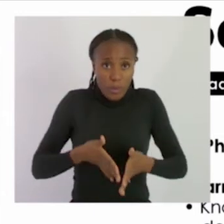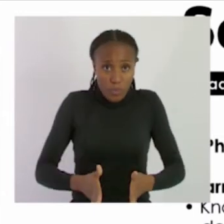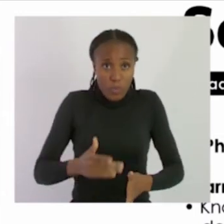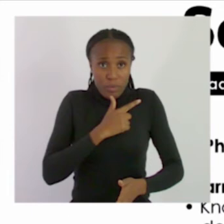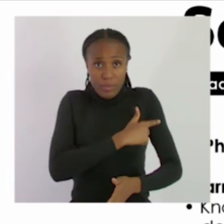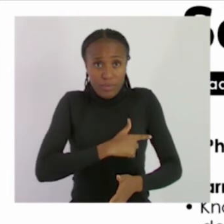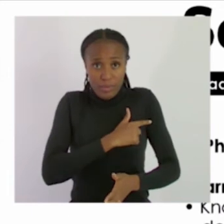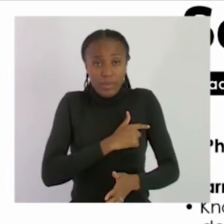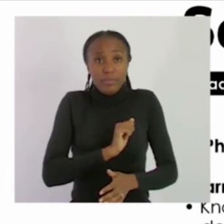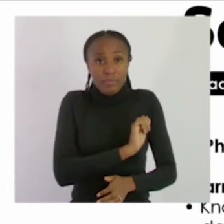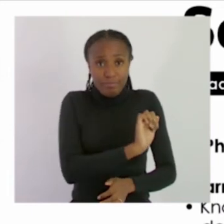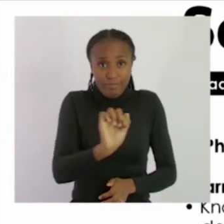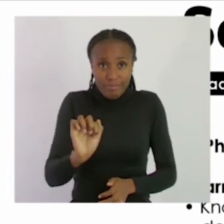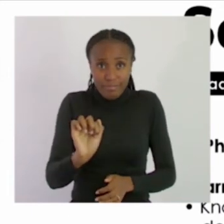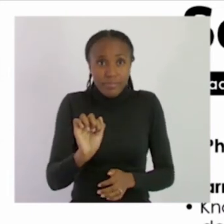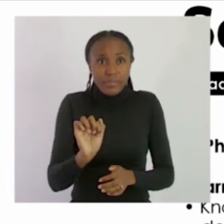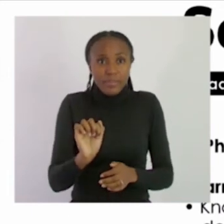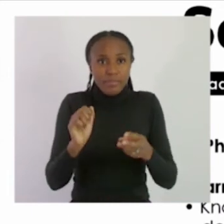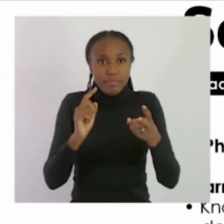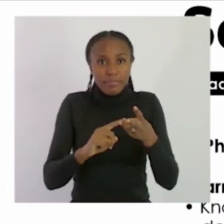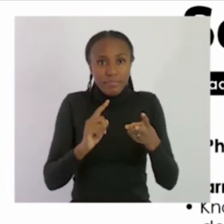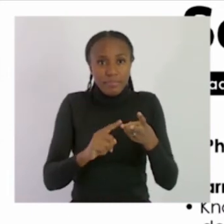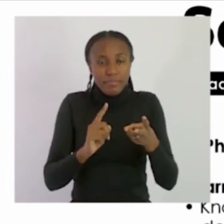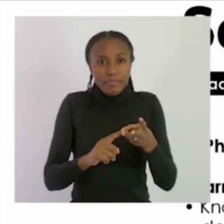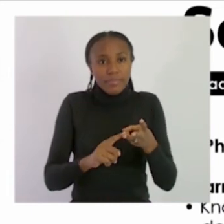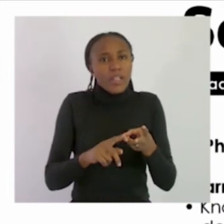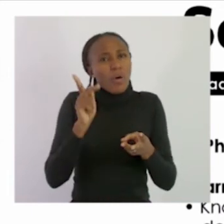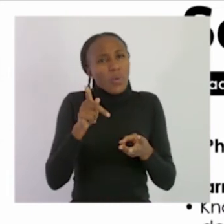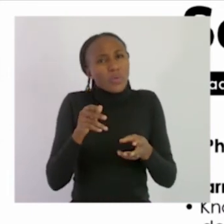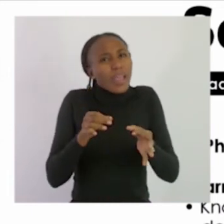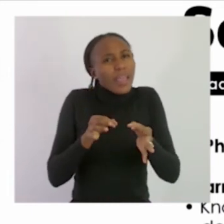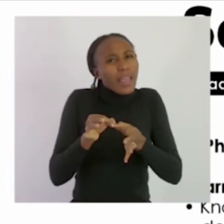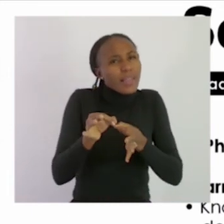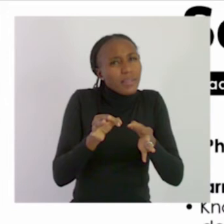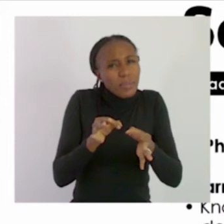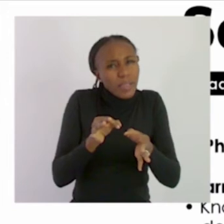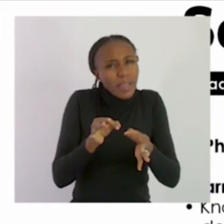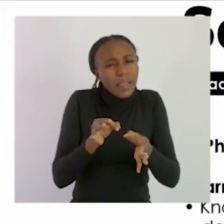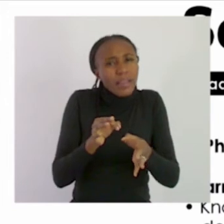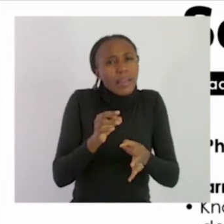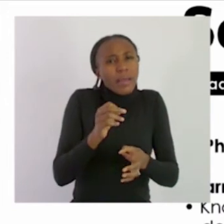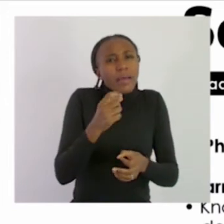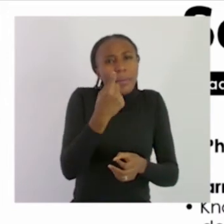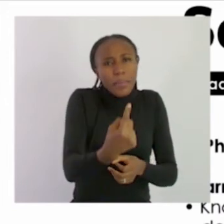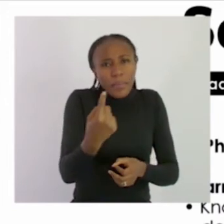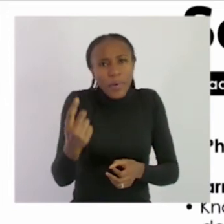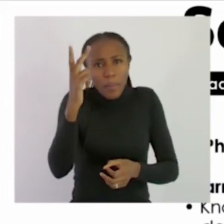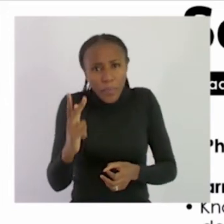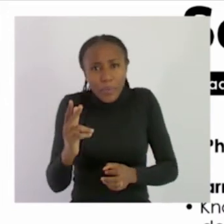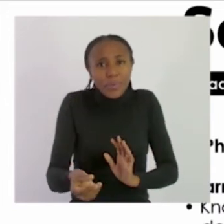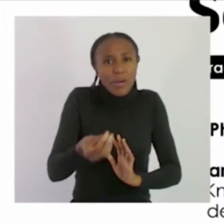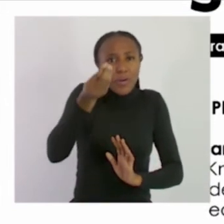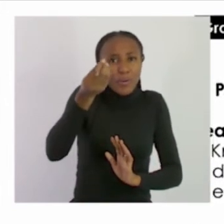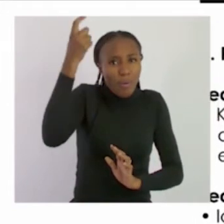lives. The third competency, we'll be able also to explain how each person grows and matures at a